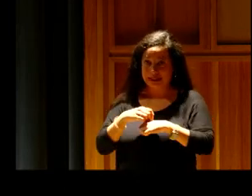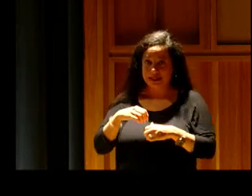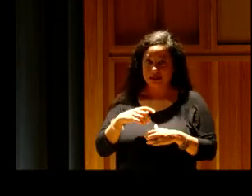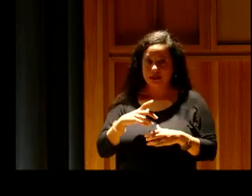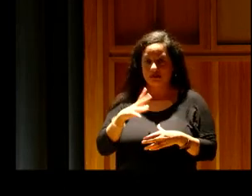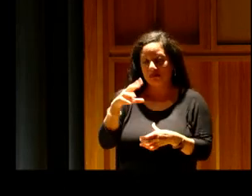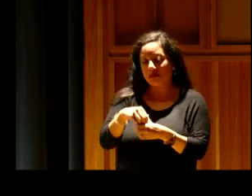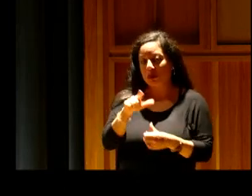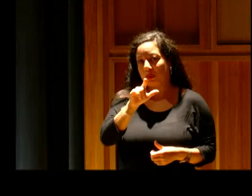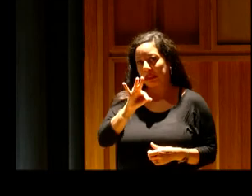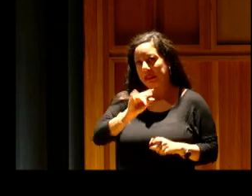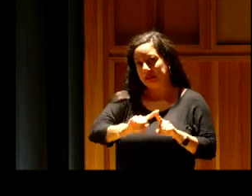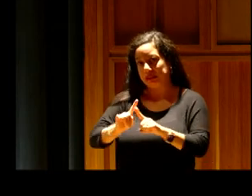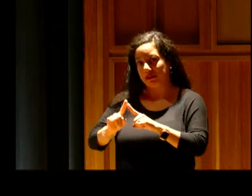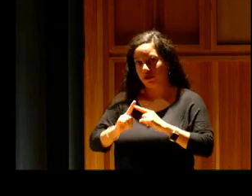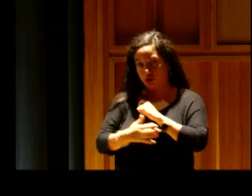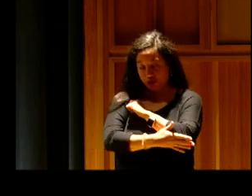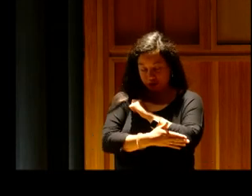countries.